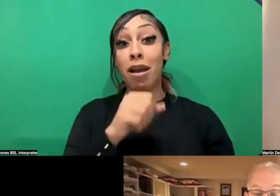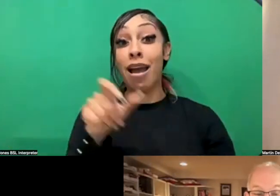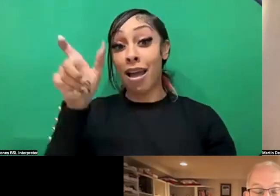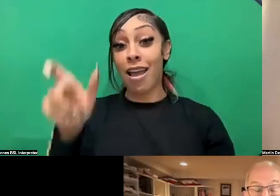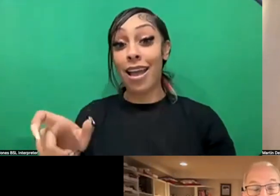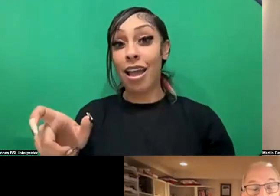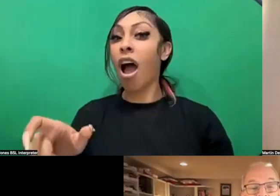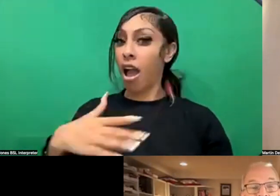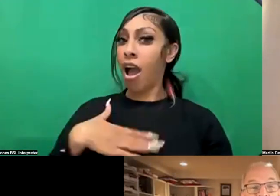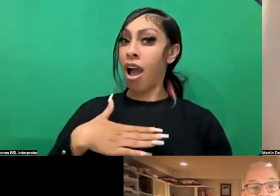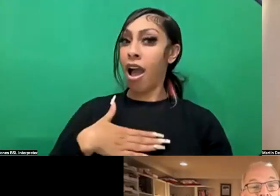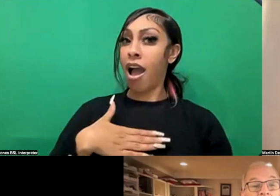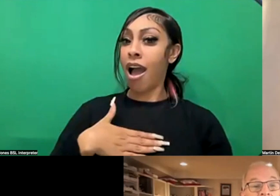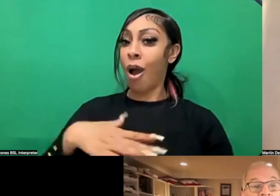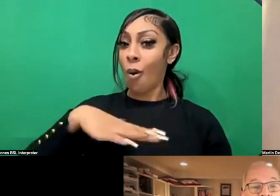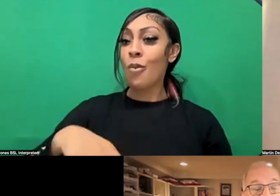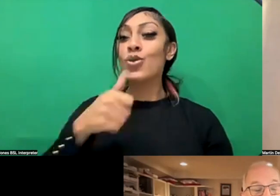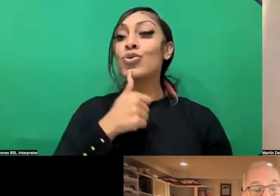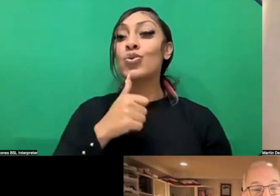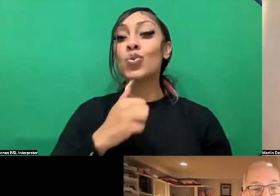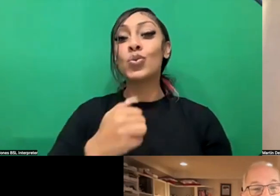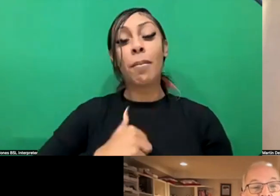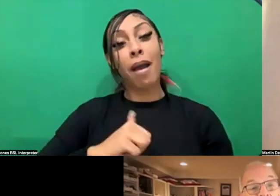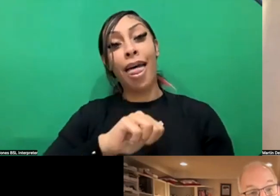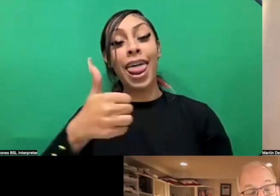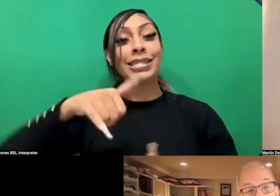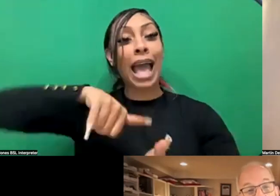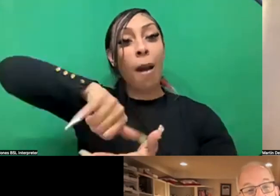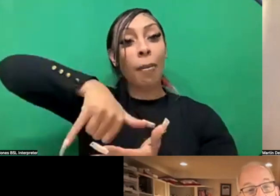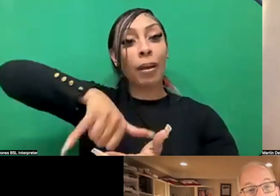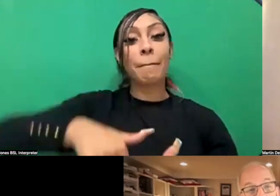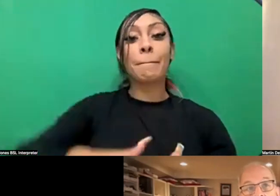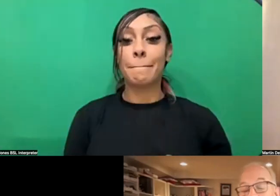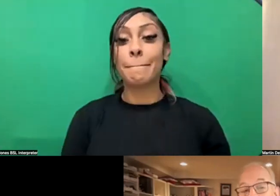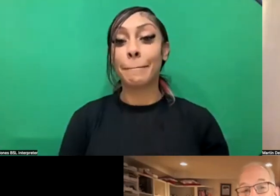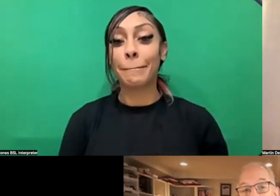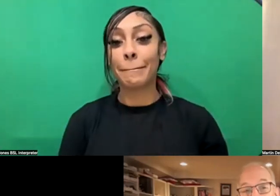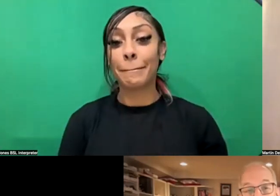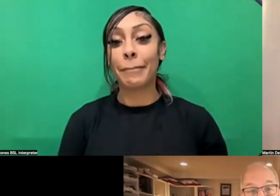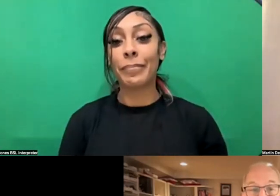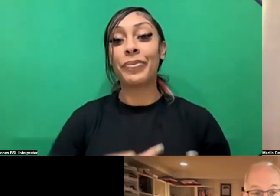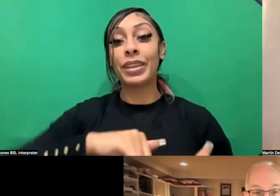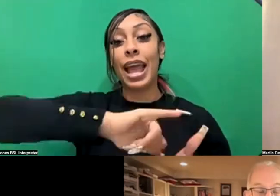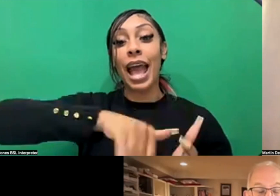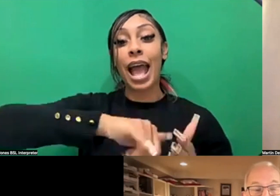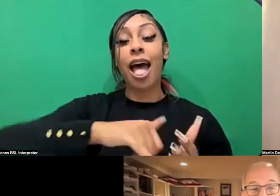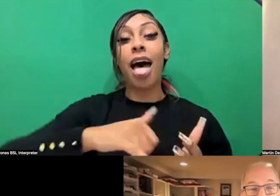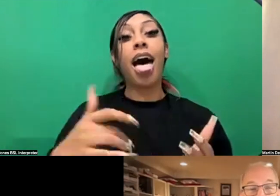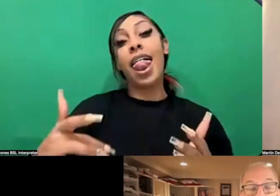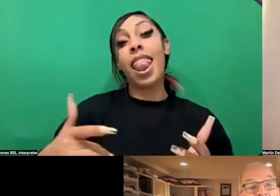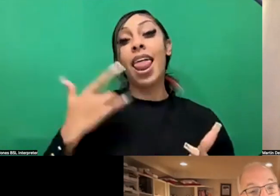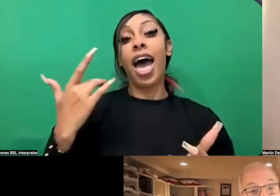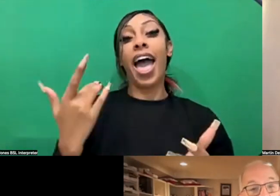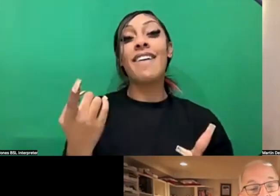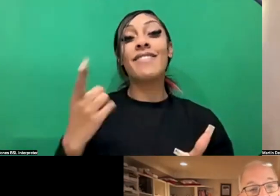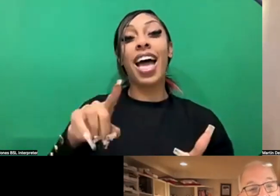use that on my next album. And so he did. And this is an album called Life and Love. But